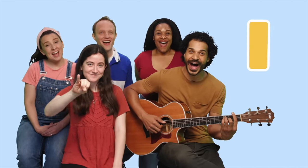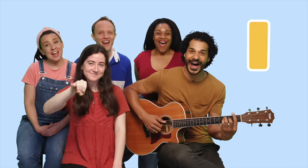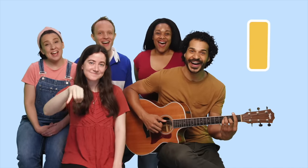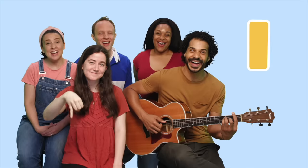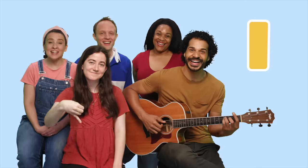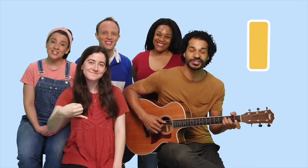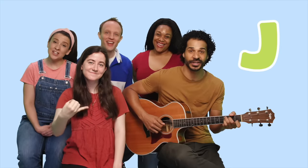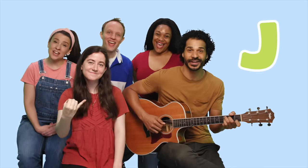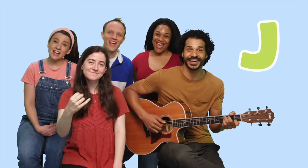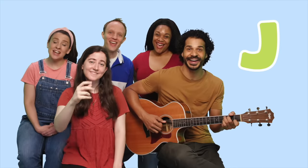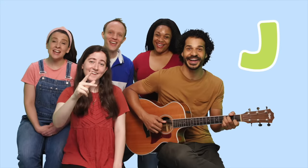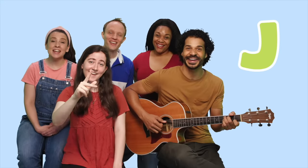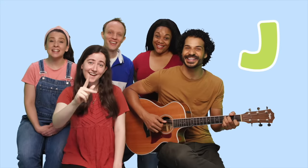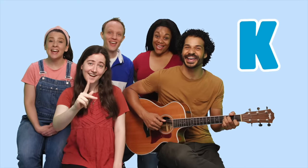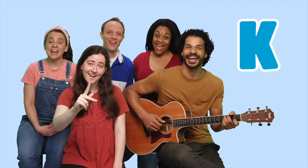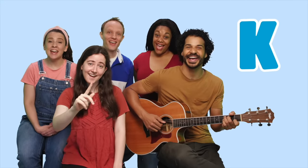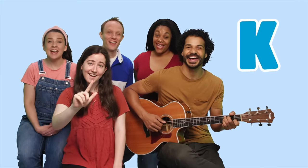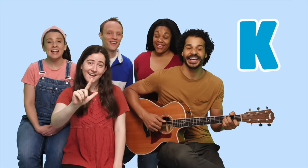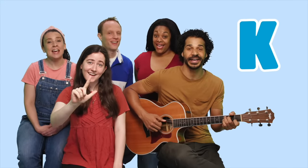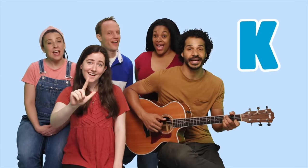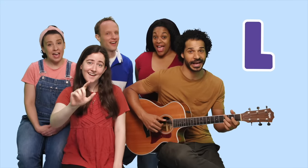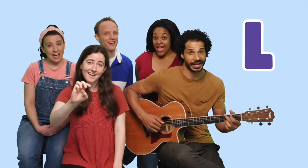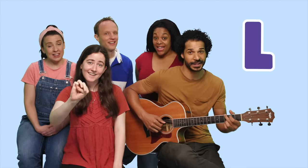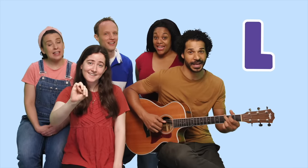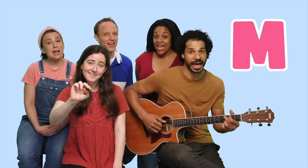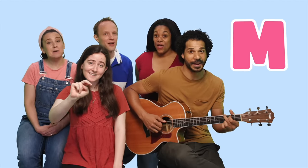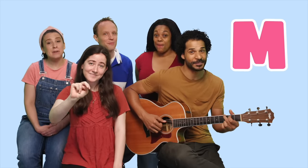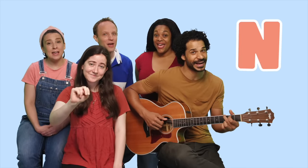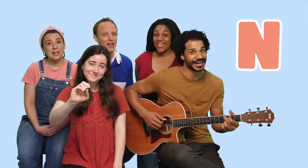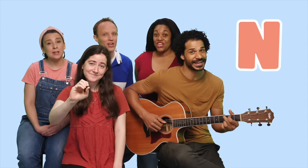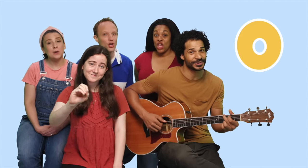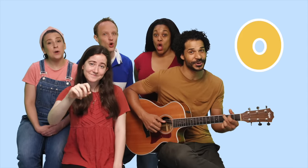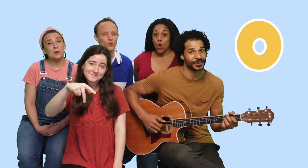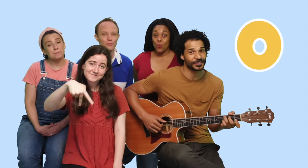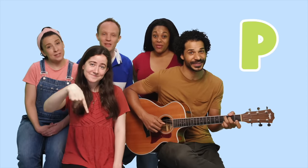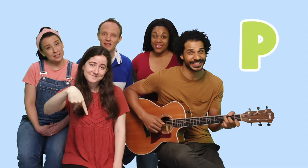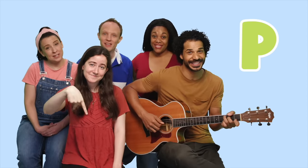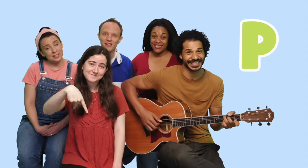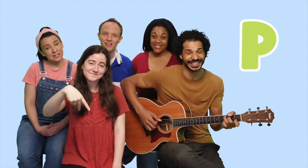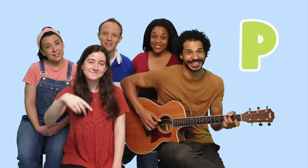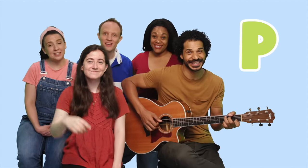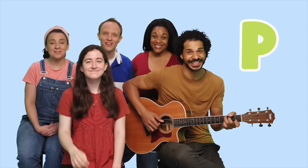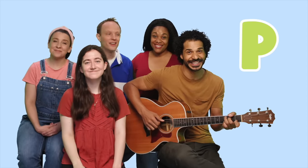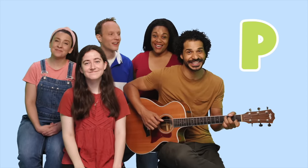H, I, J, K, L, M, N, O, P,